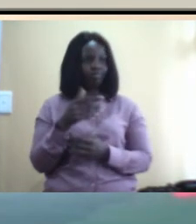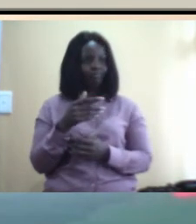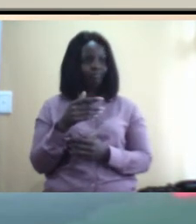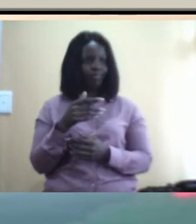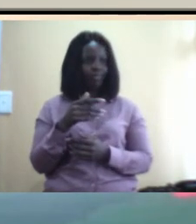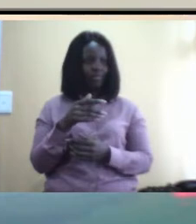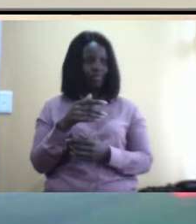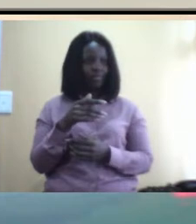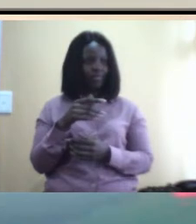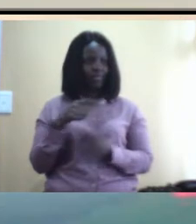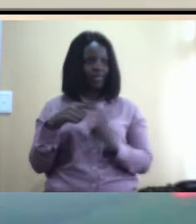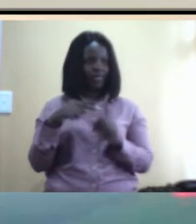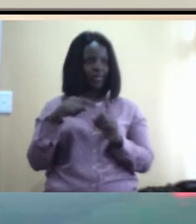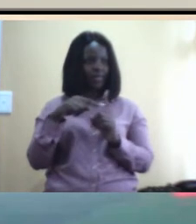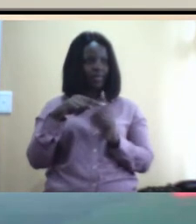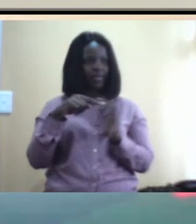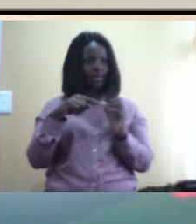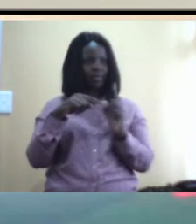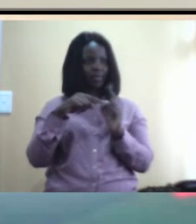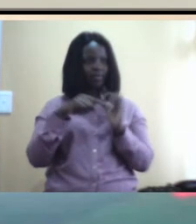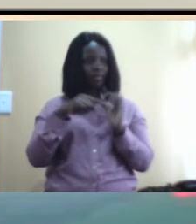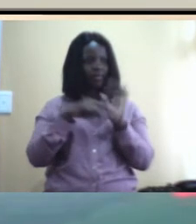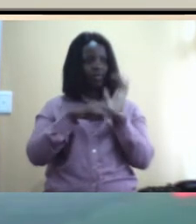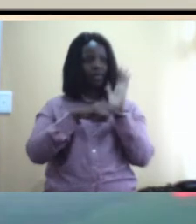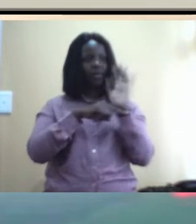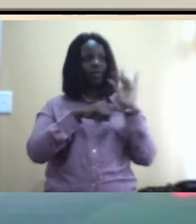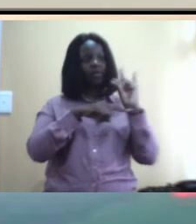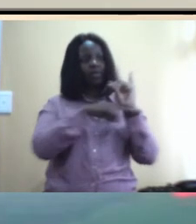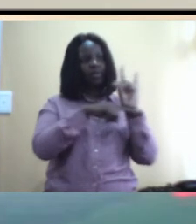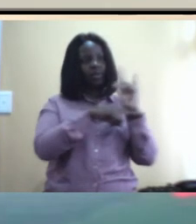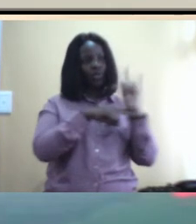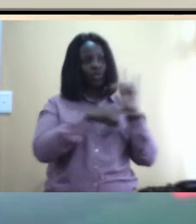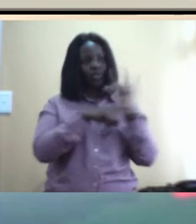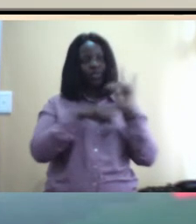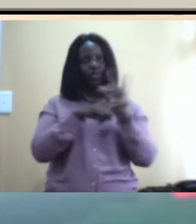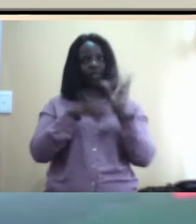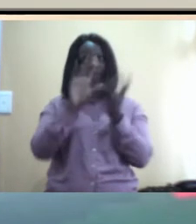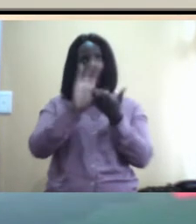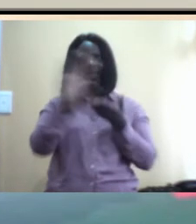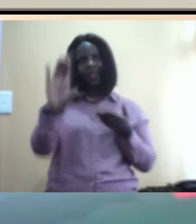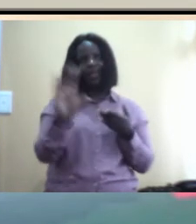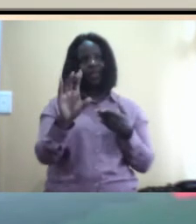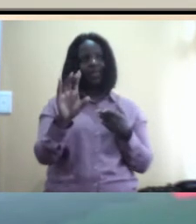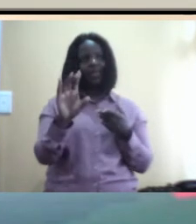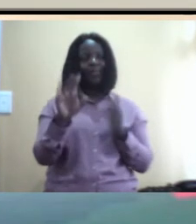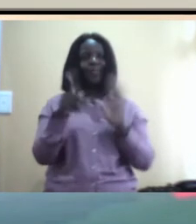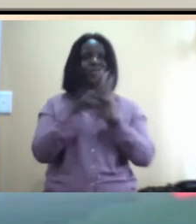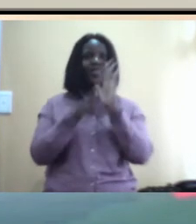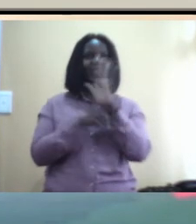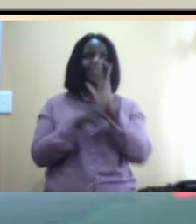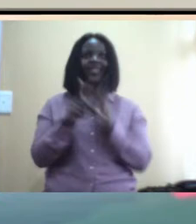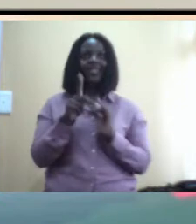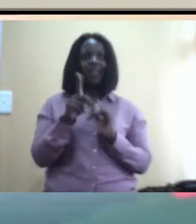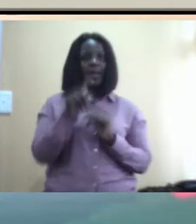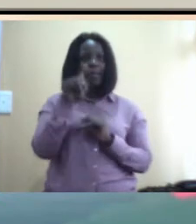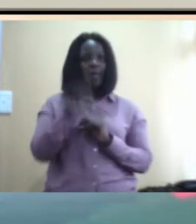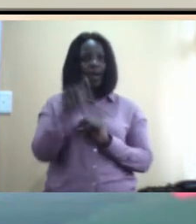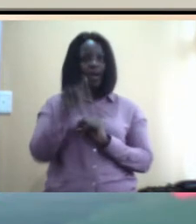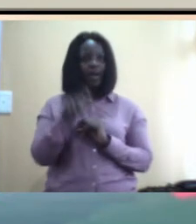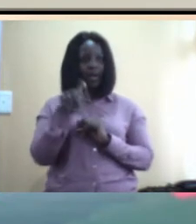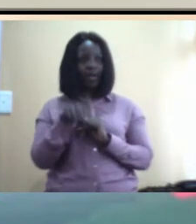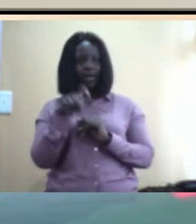Honorable members and honorable chair, our agricultural development funding policy will require a